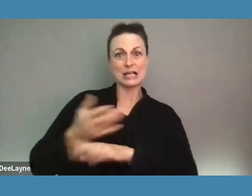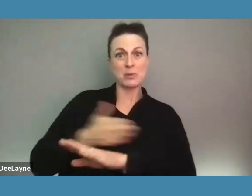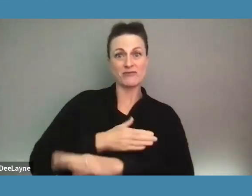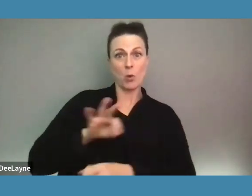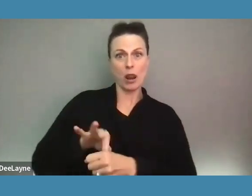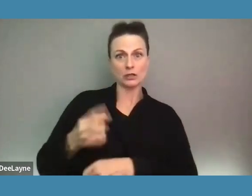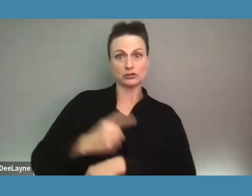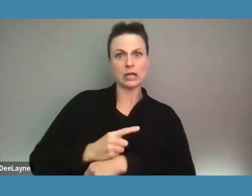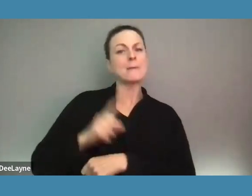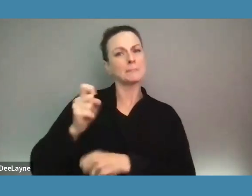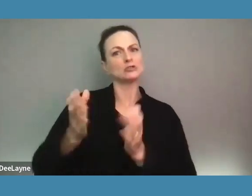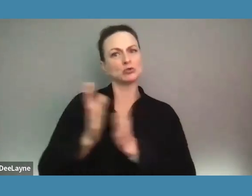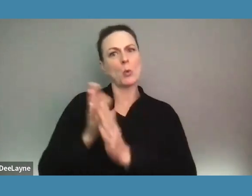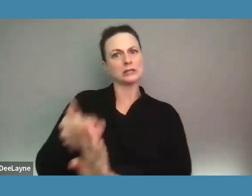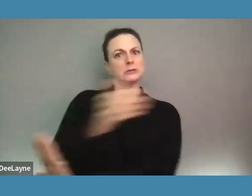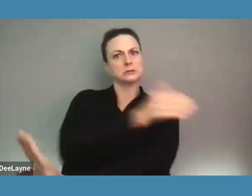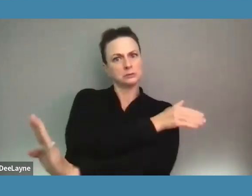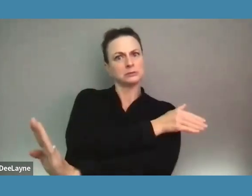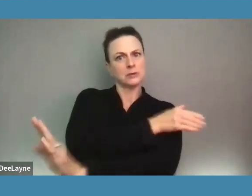day.